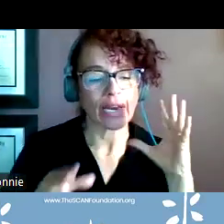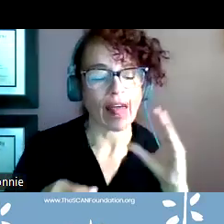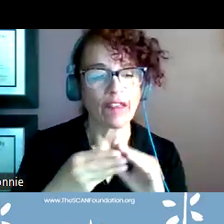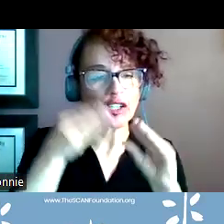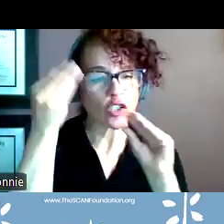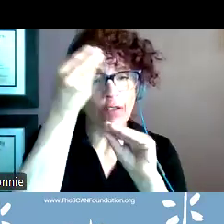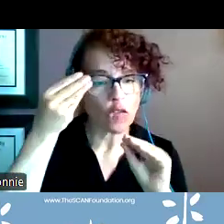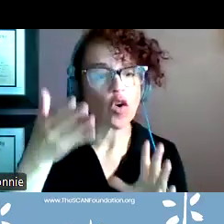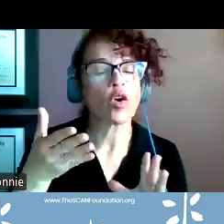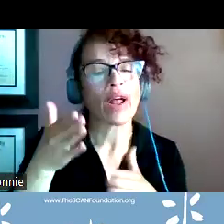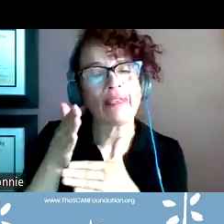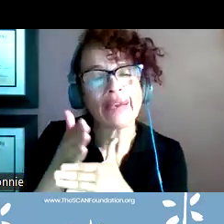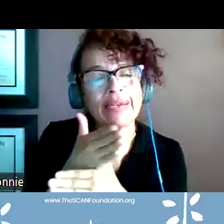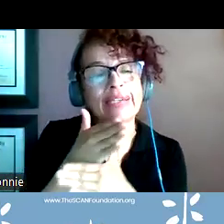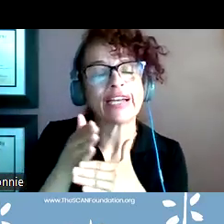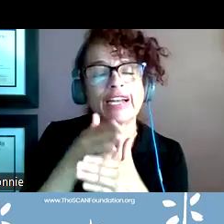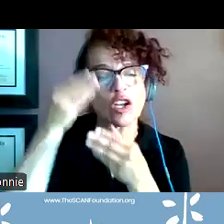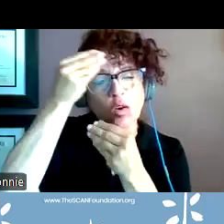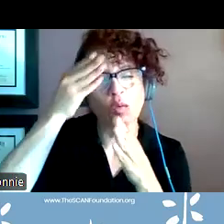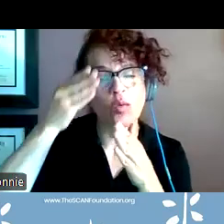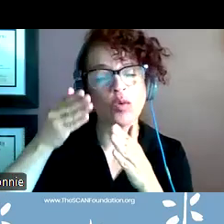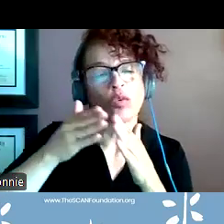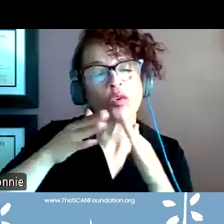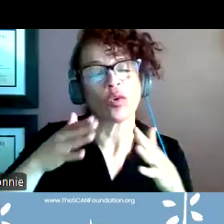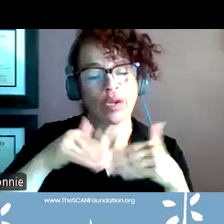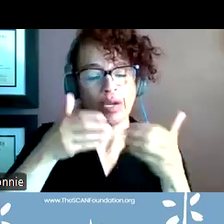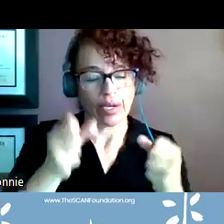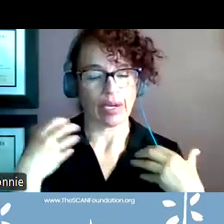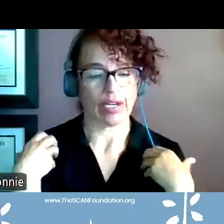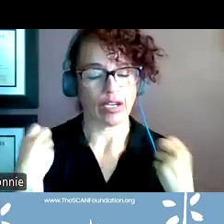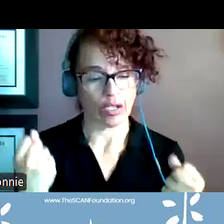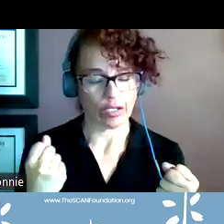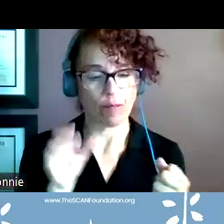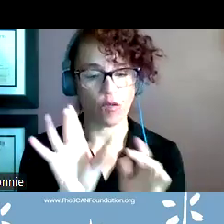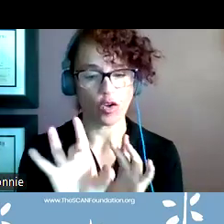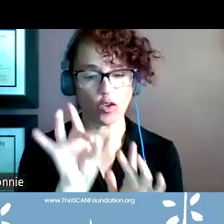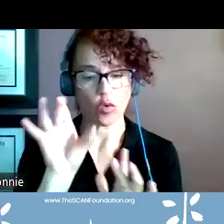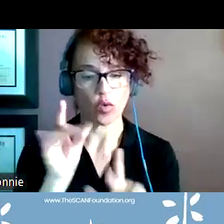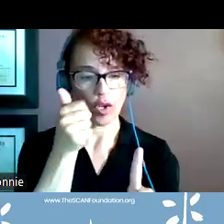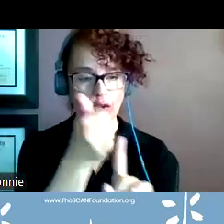information and share information to help an individual make an informed choice.